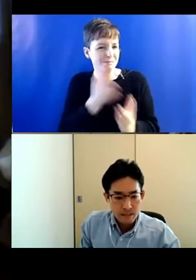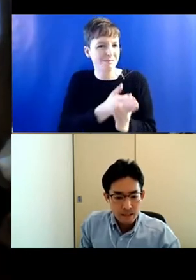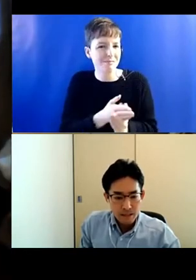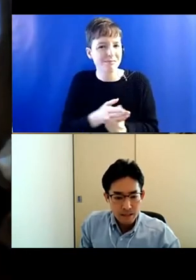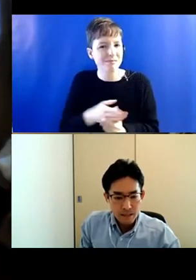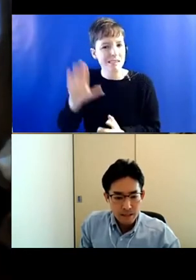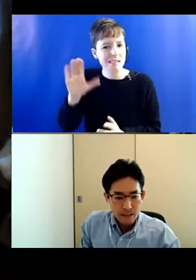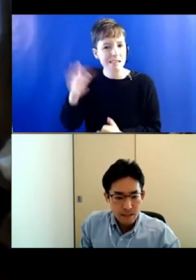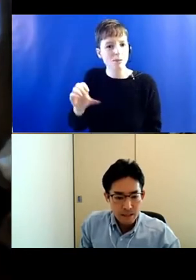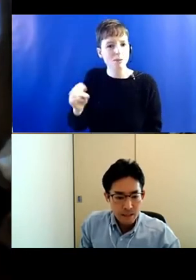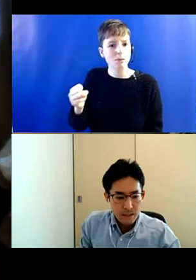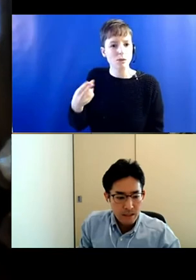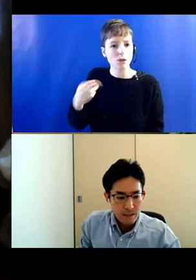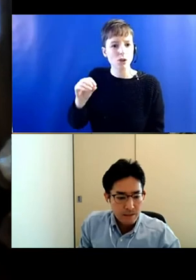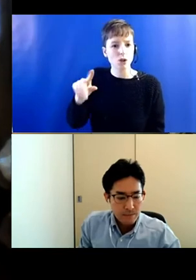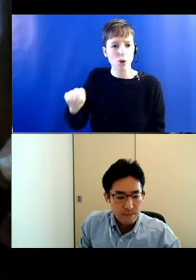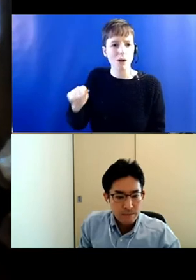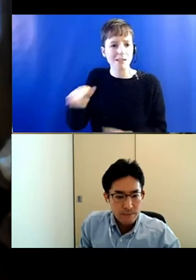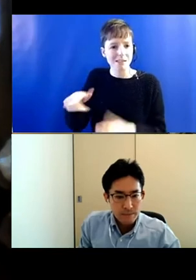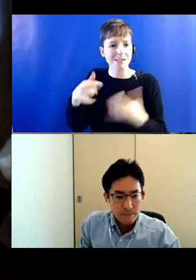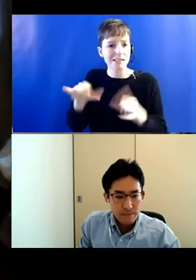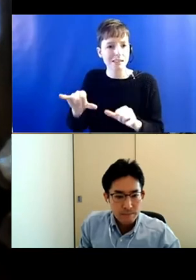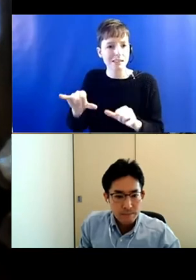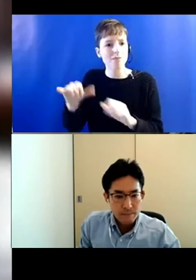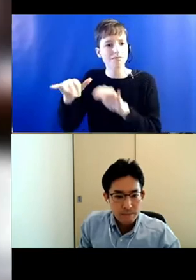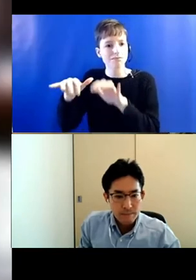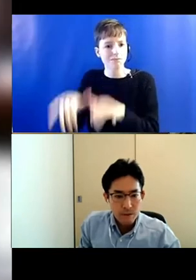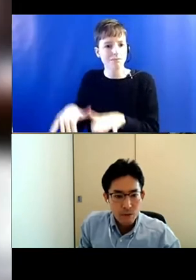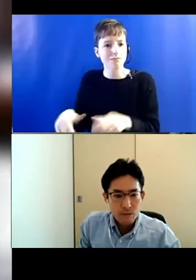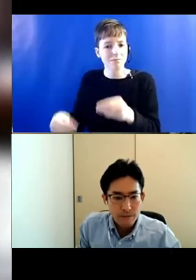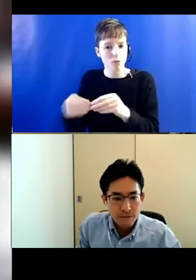piece from Shota's introduction. Oops.